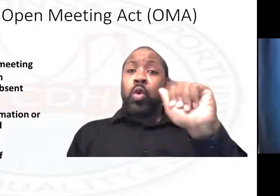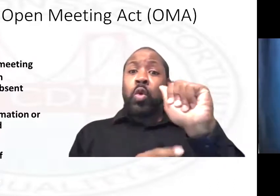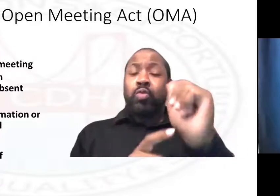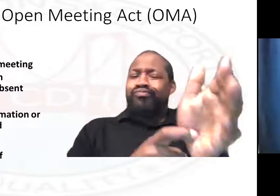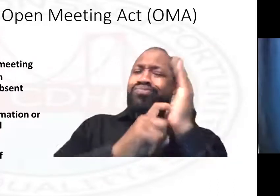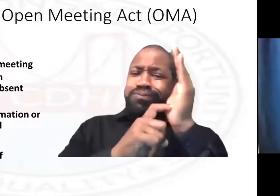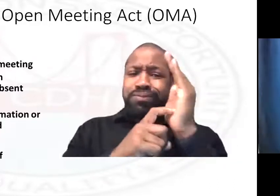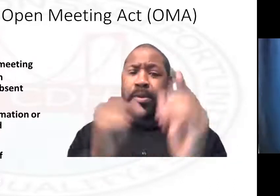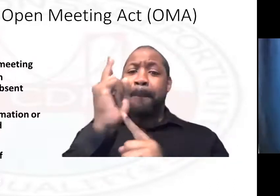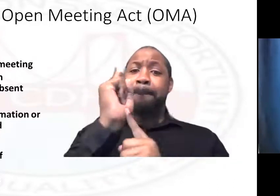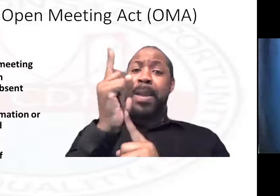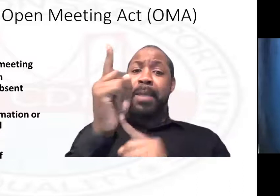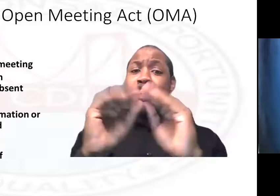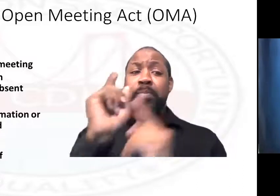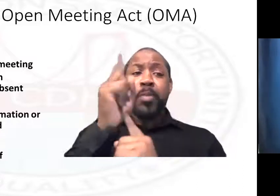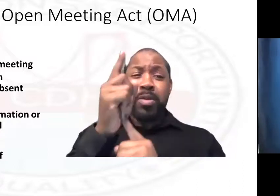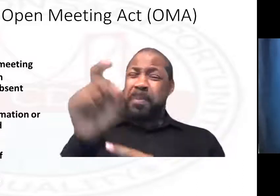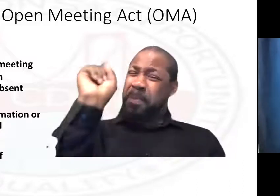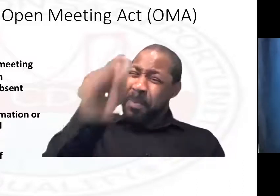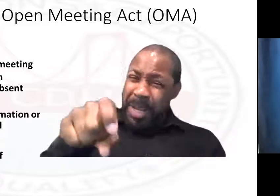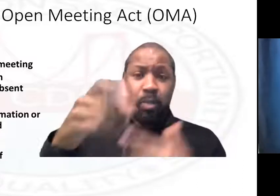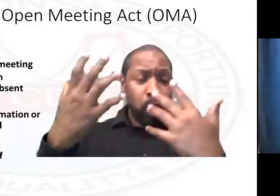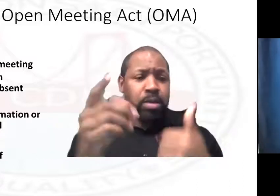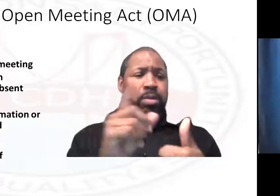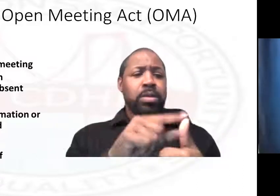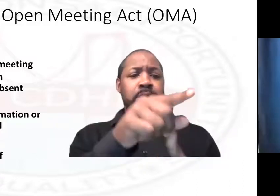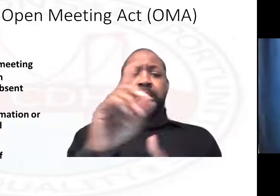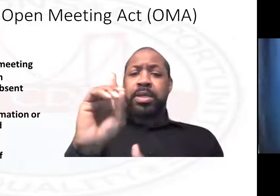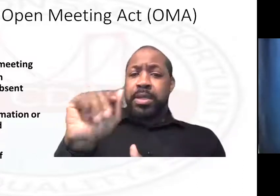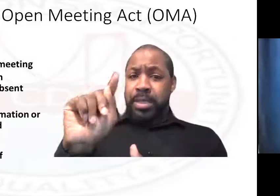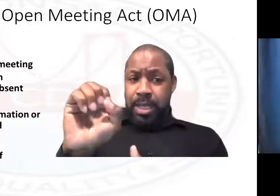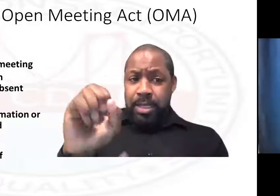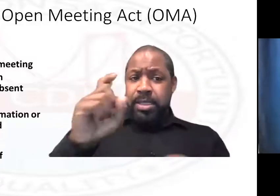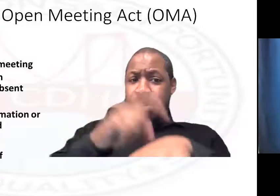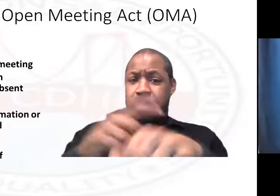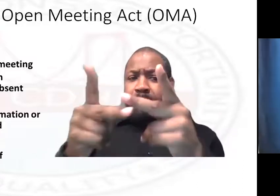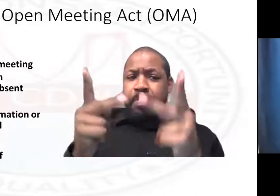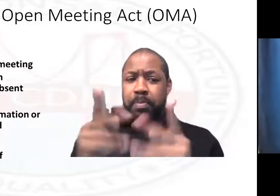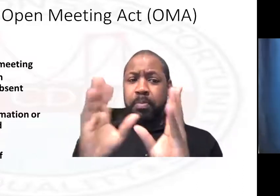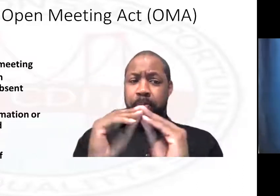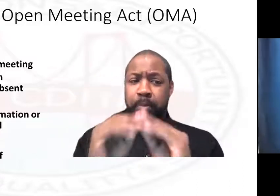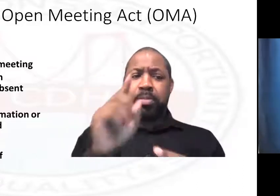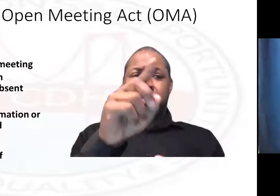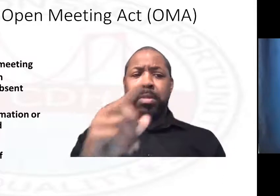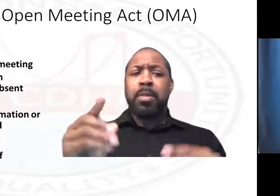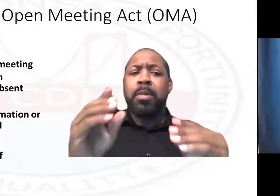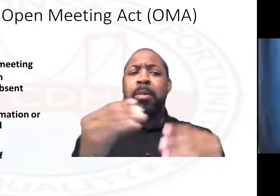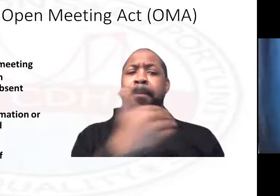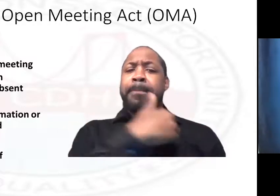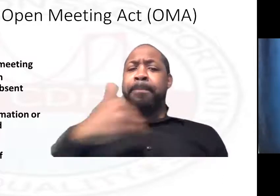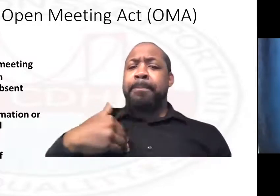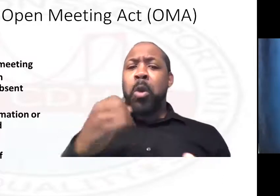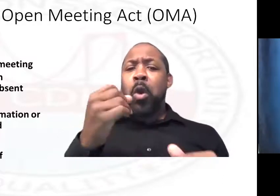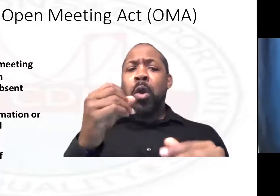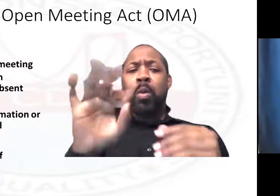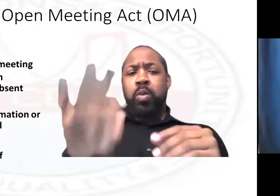Right. And also, OMA also requires that the meeting minutes must include the date, the time and the